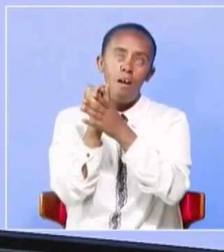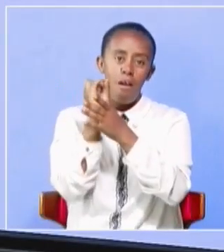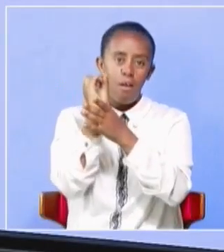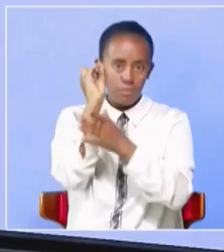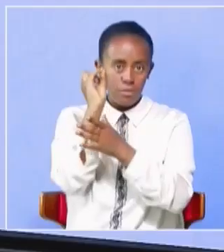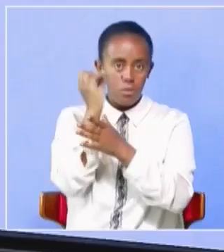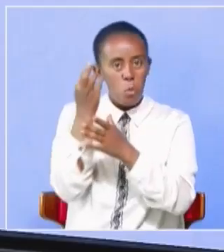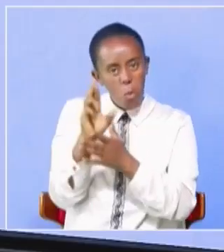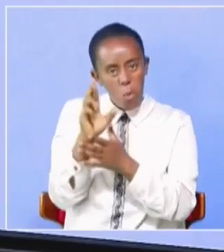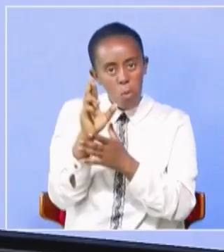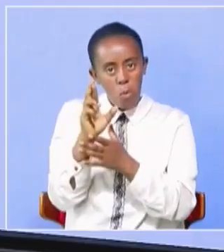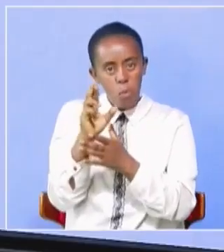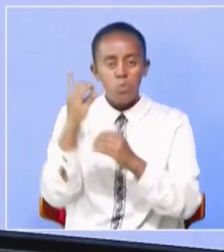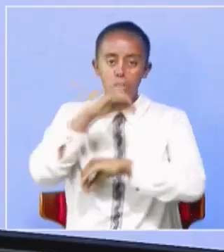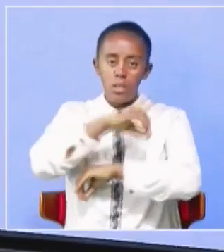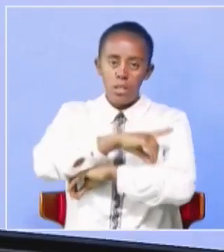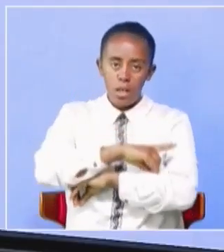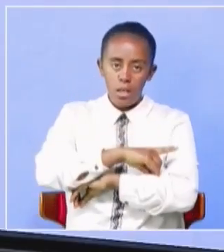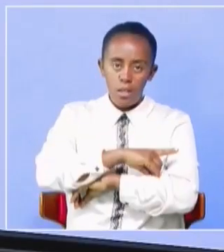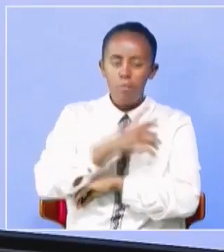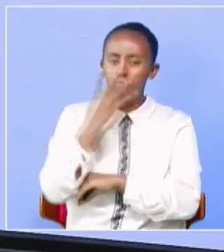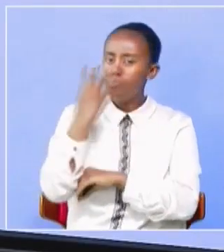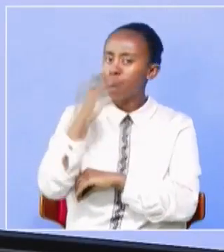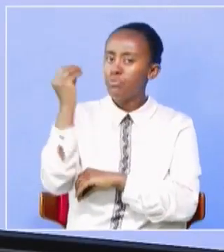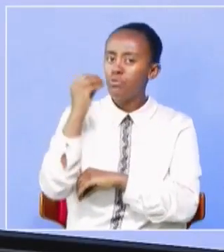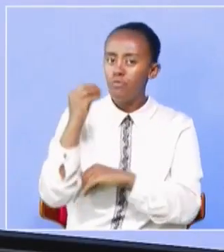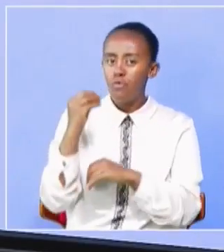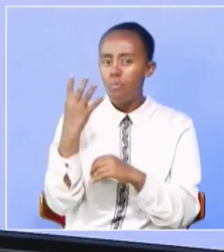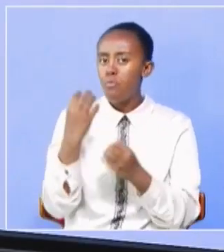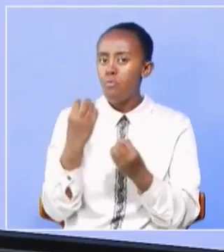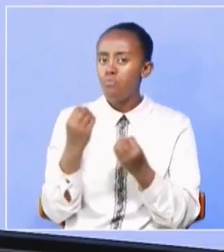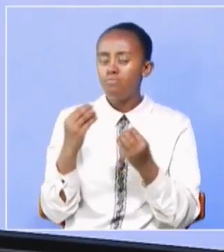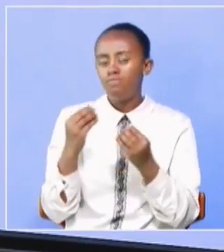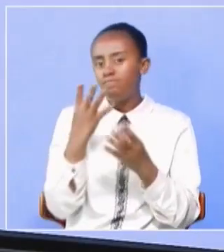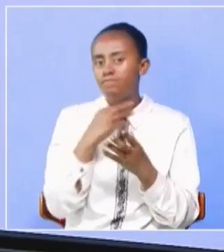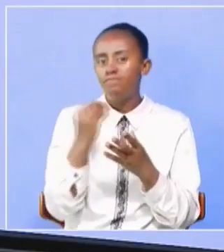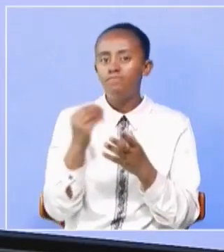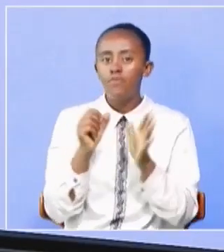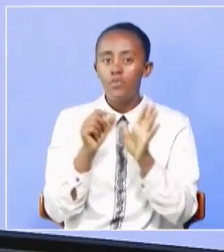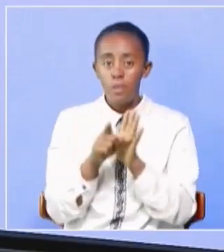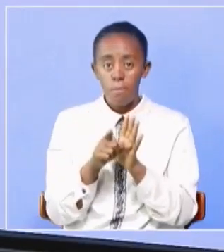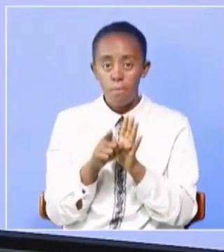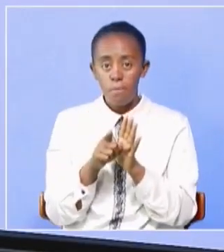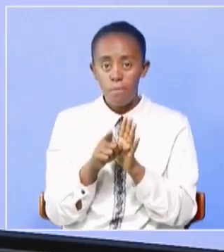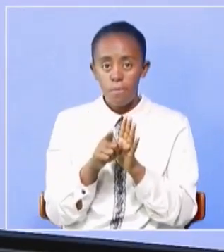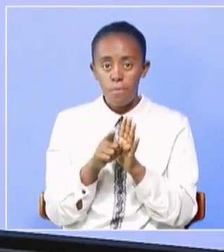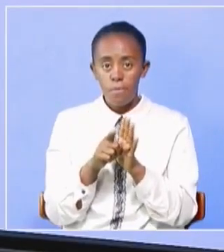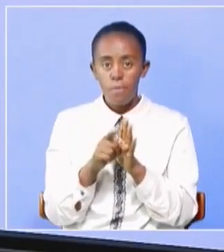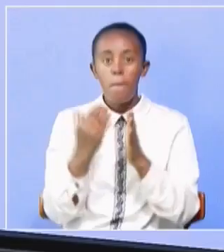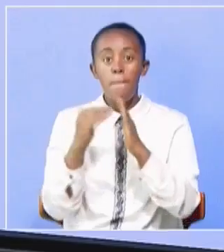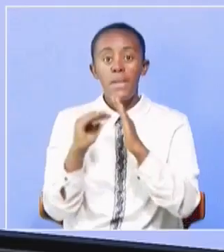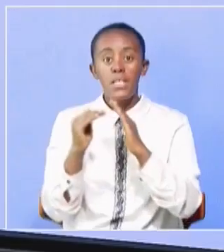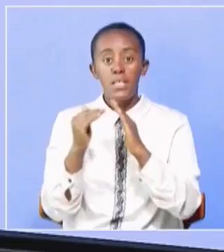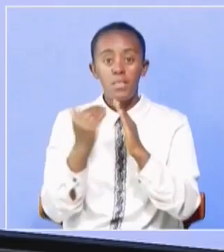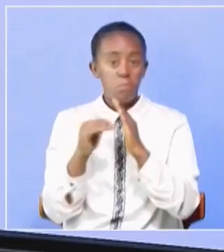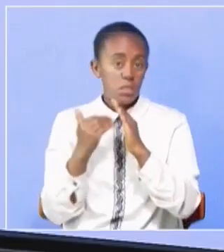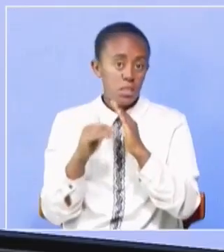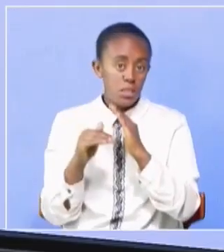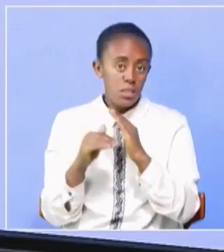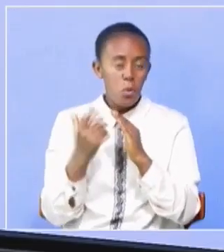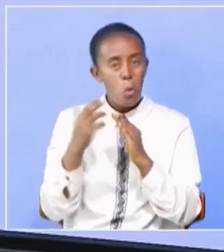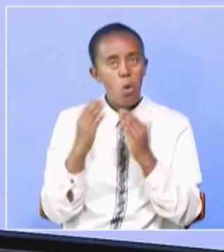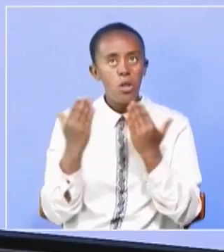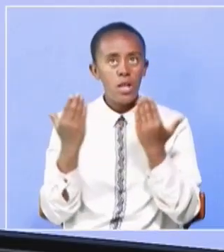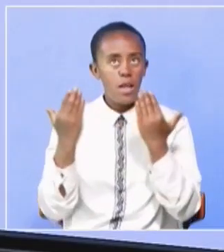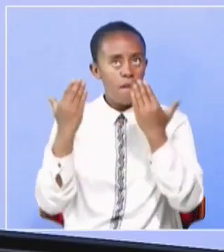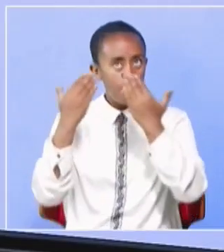where the day is so beautiful. It's more beautiful than, for example, let's say midday, or maybe an